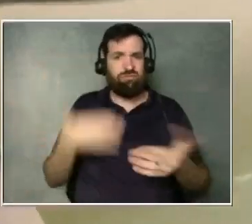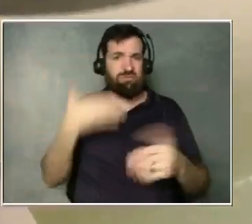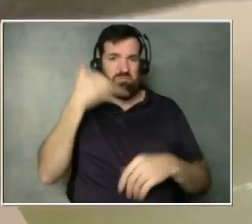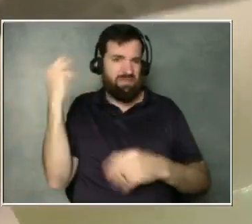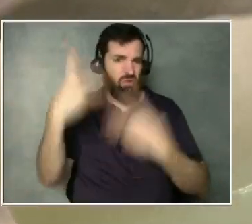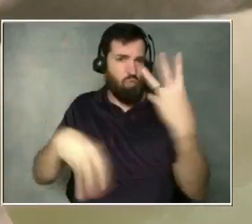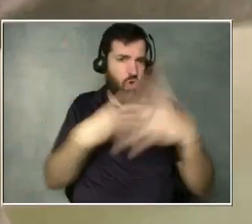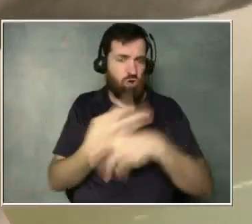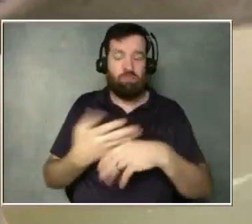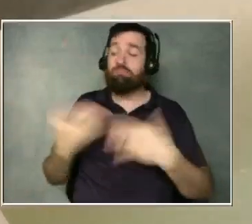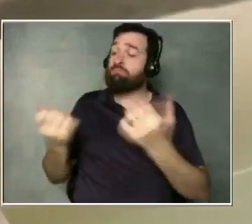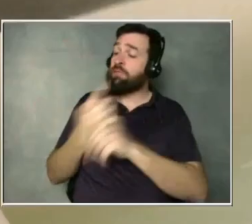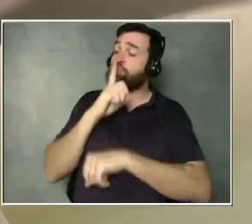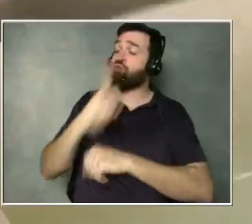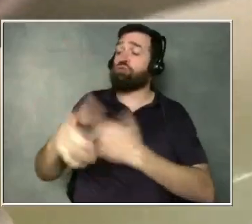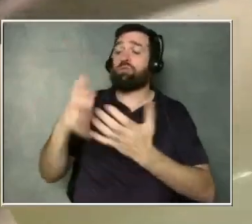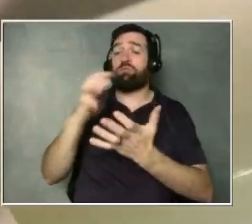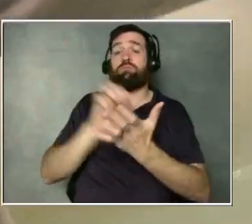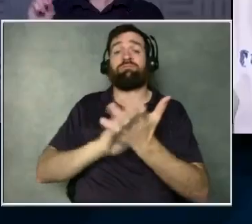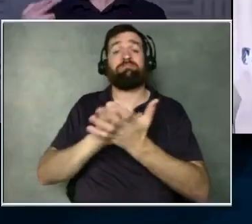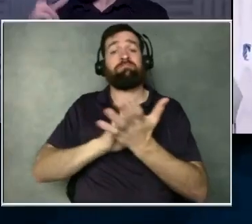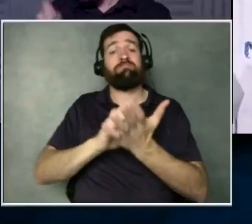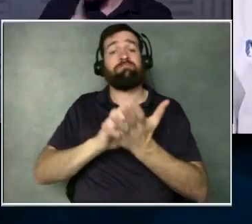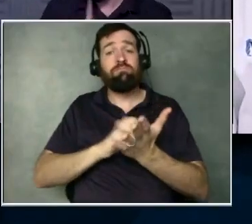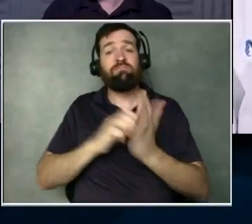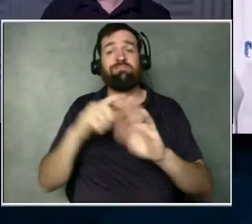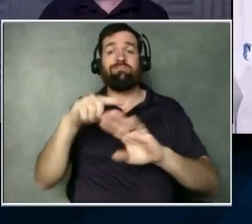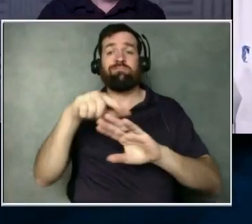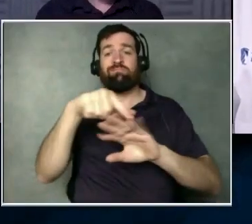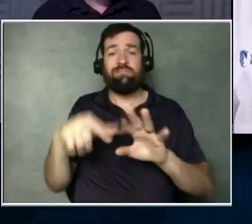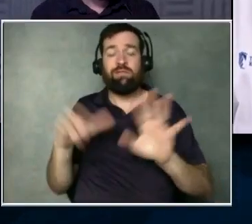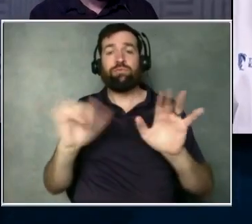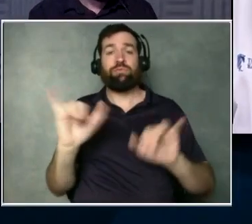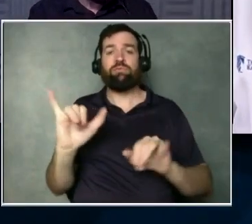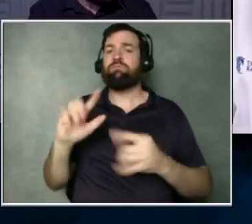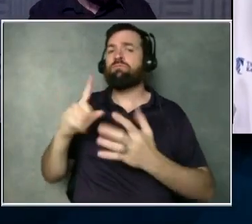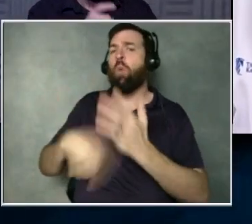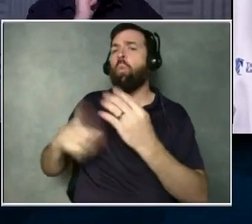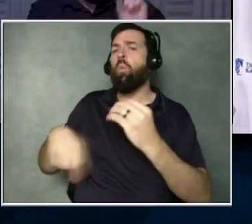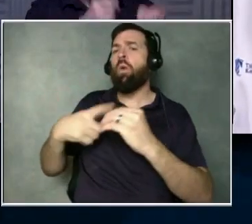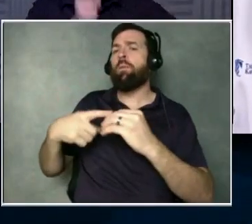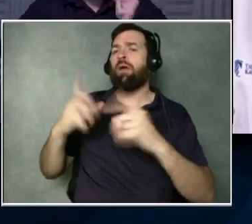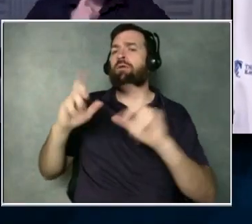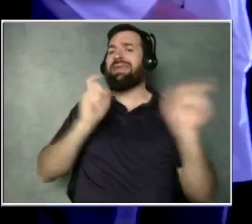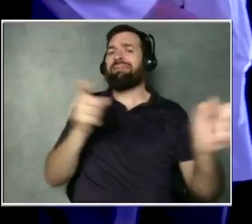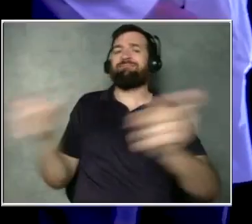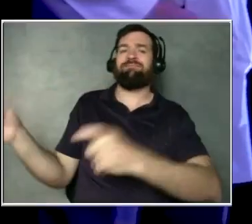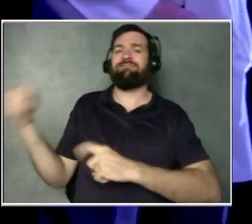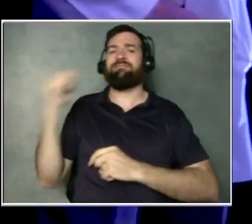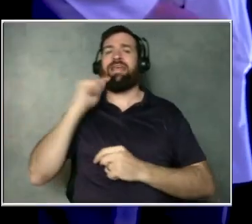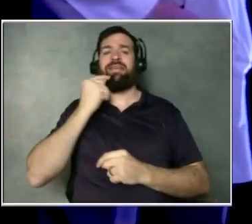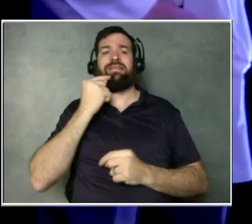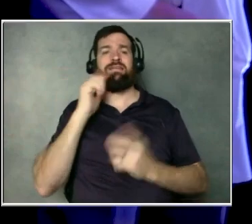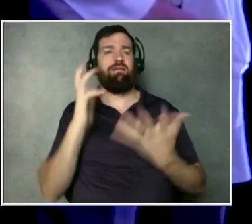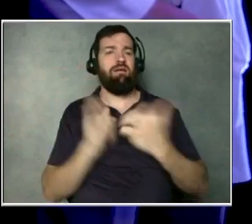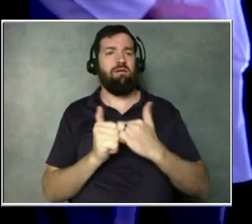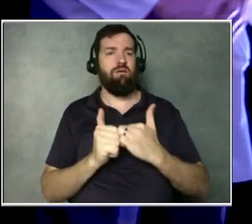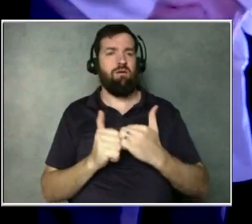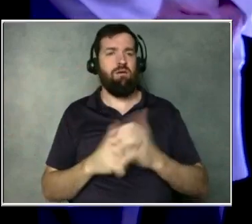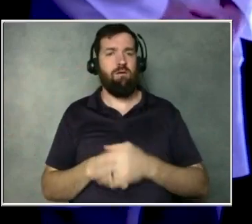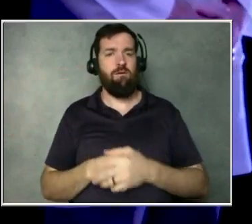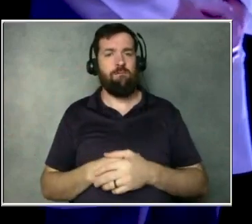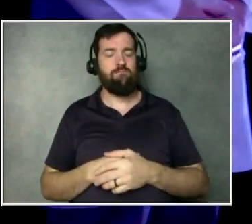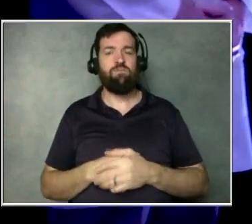your fingernails and your palms as well. But what about giving out candy? How can we do that safely? I think just trying to stay 6